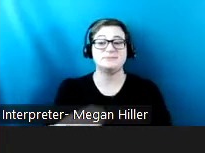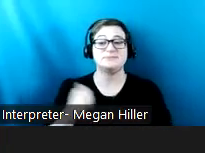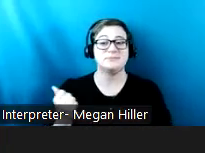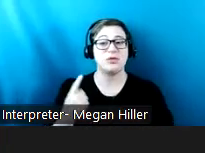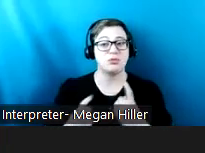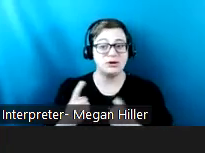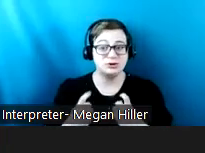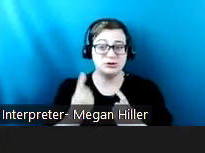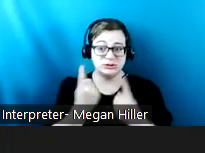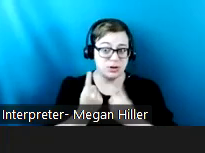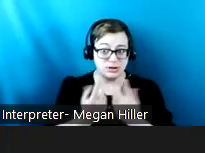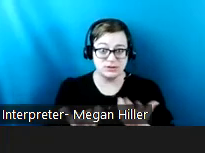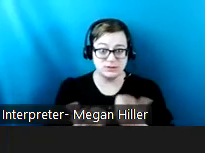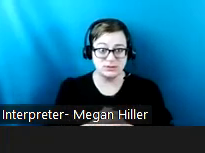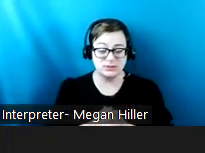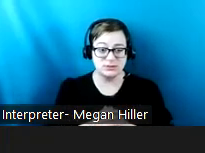or questions?